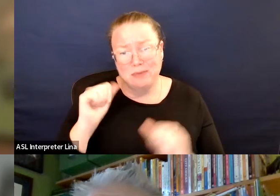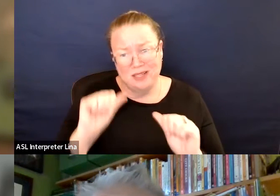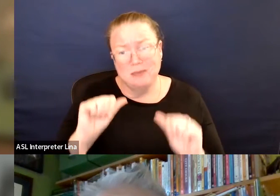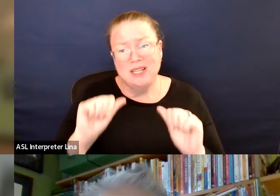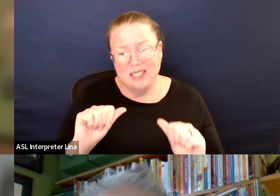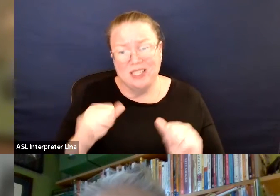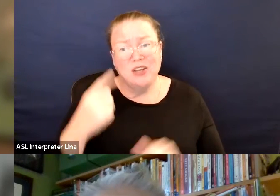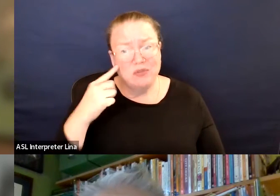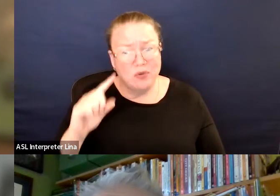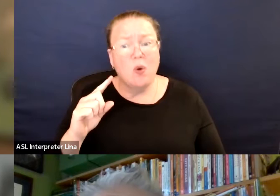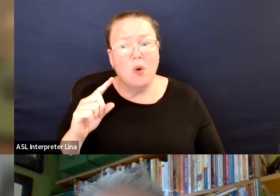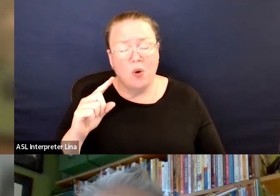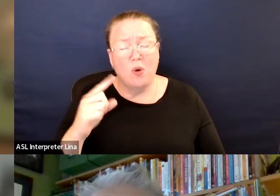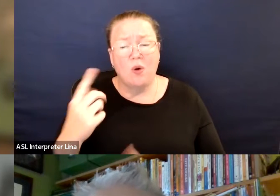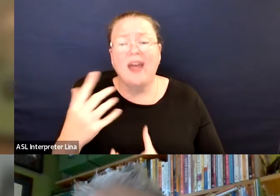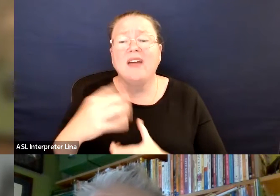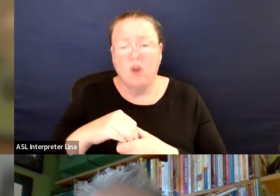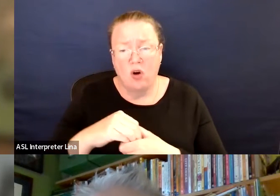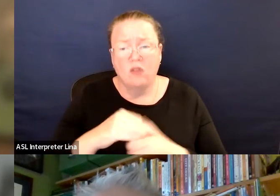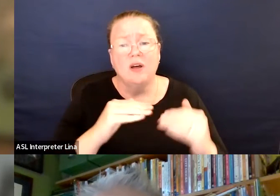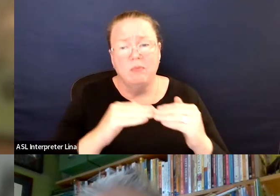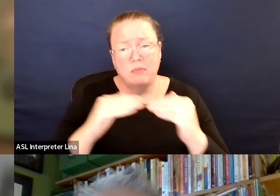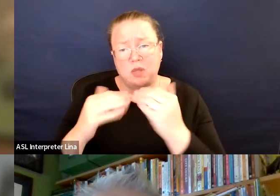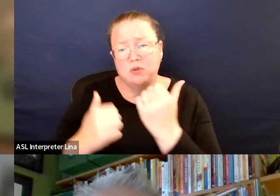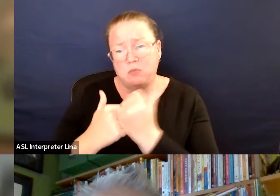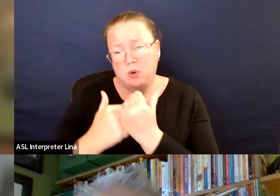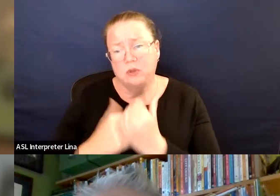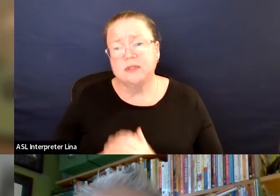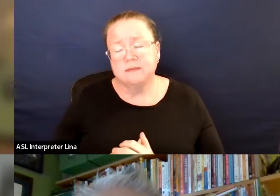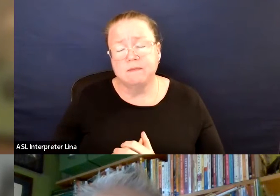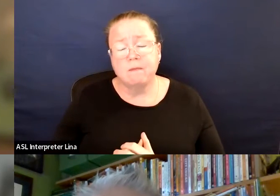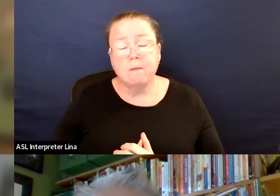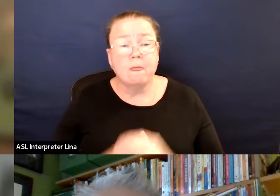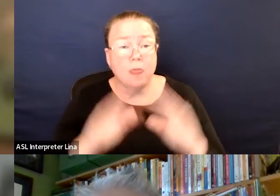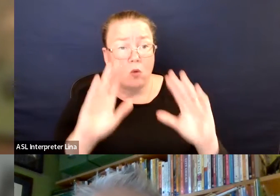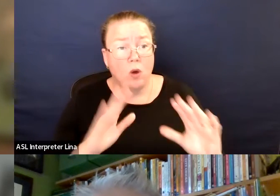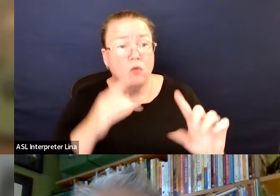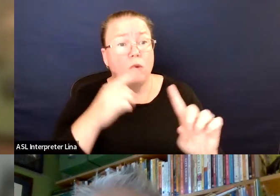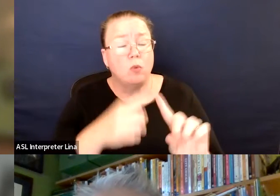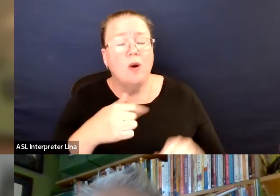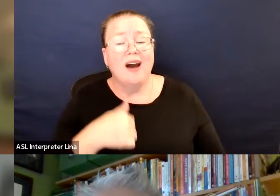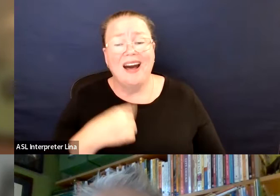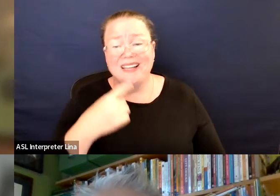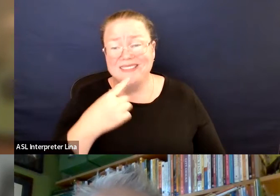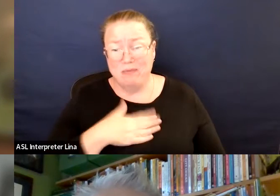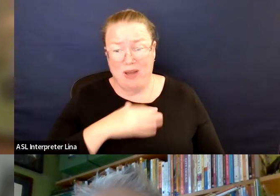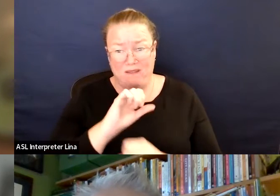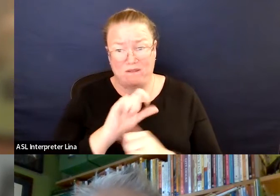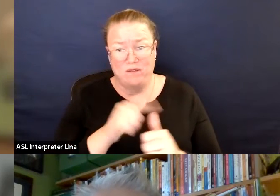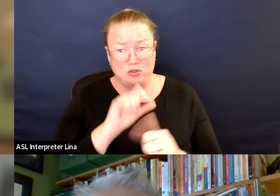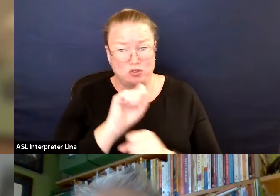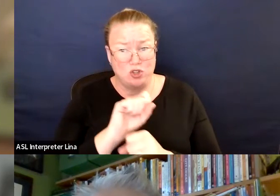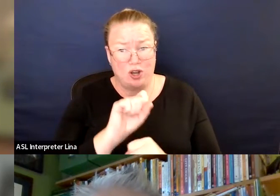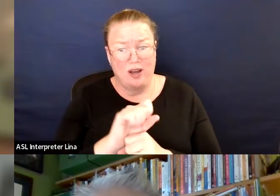possibilities for engaged peer support. You know, wonderful point. I said my first job in independent